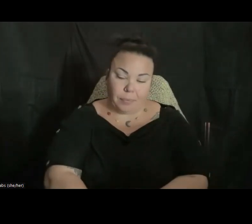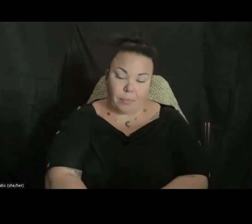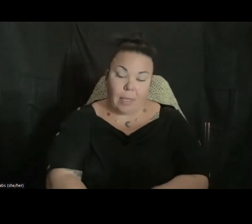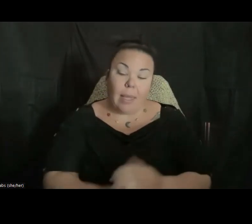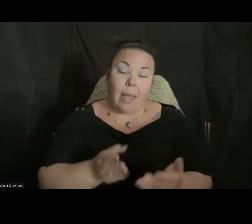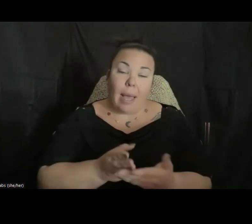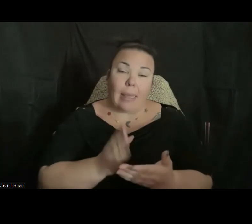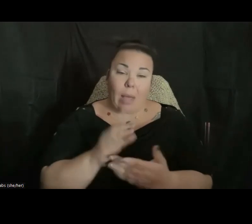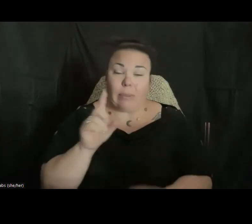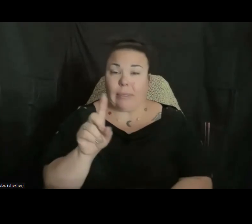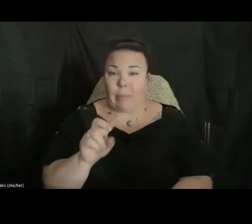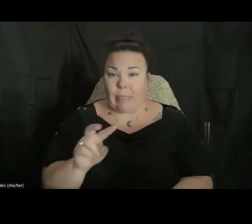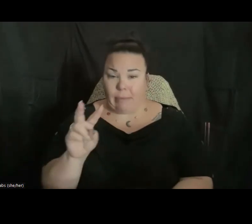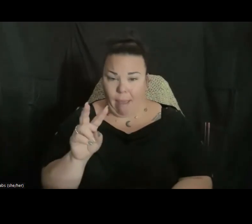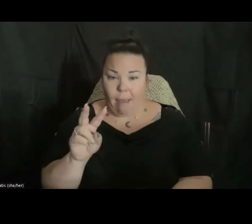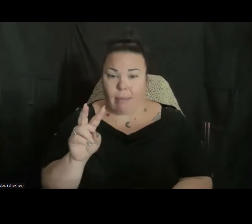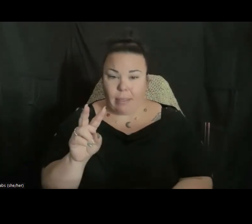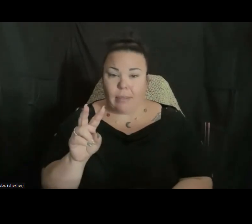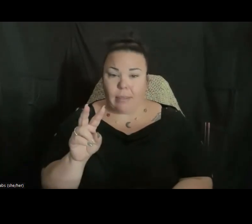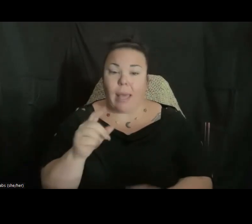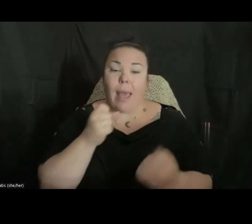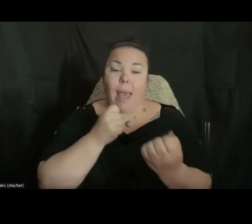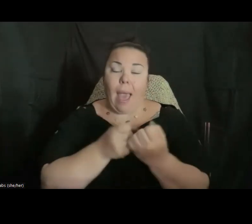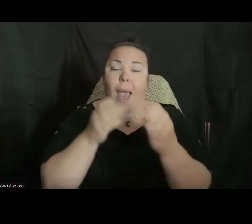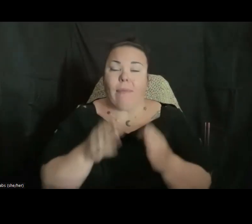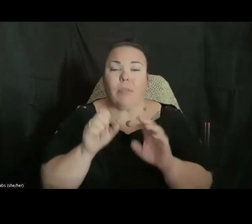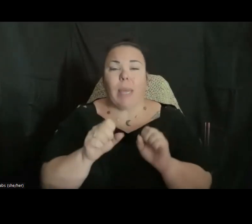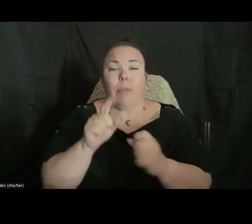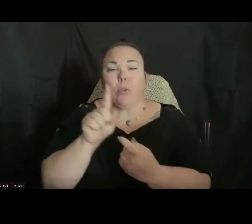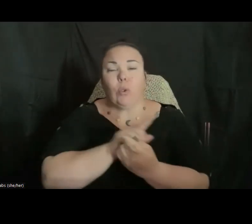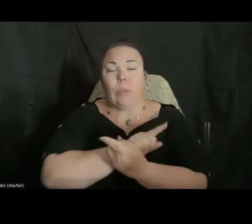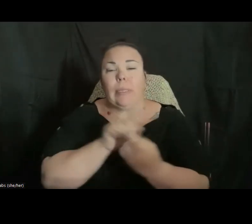meet with survivors in the community. As Ebony mentioned,